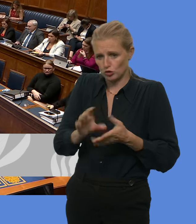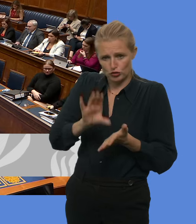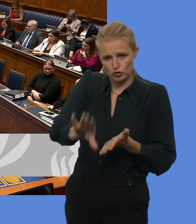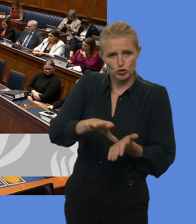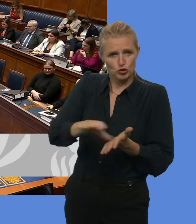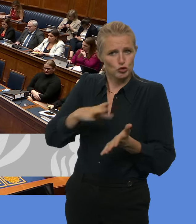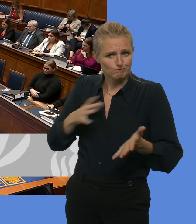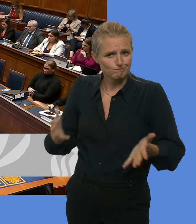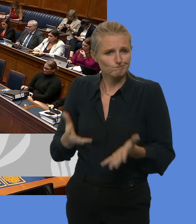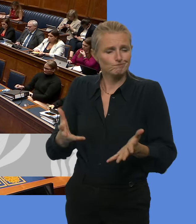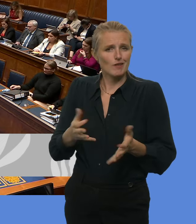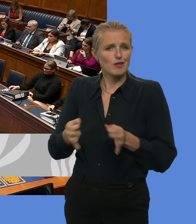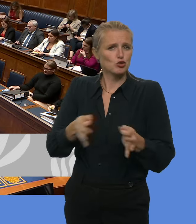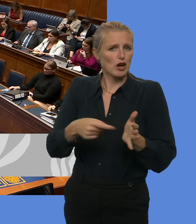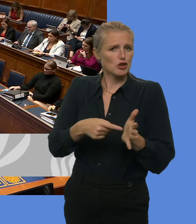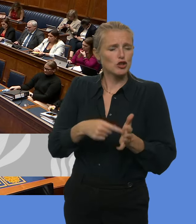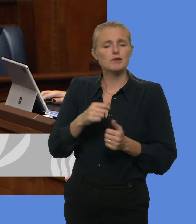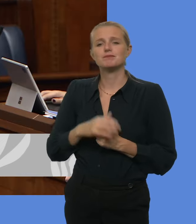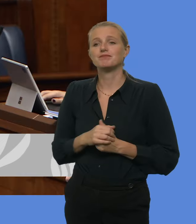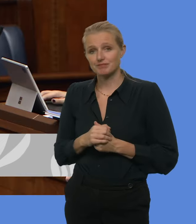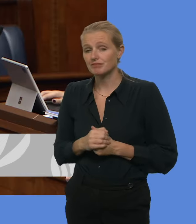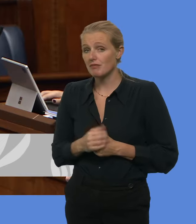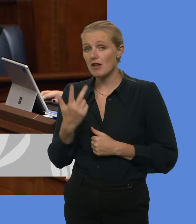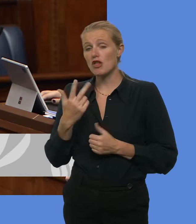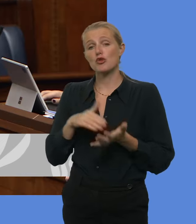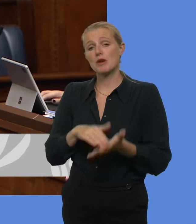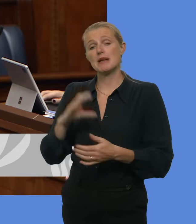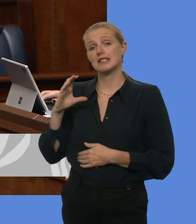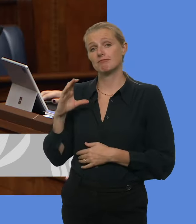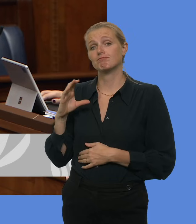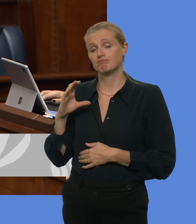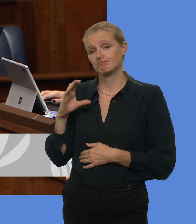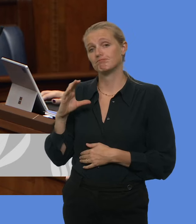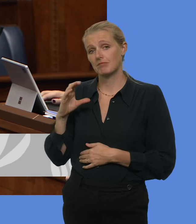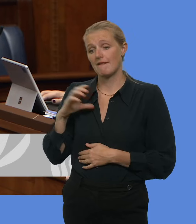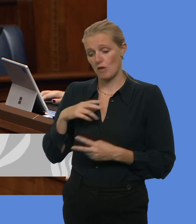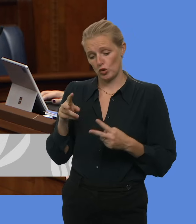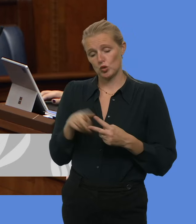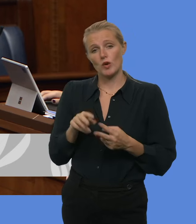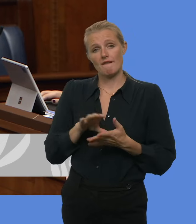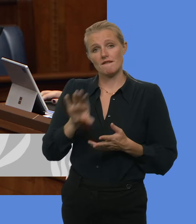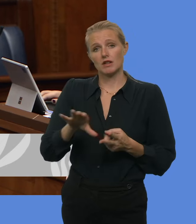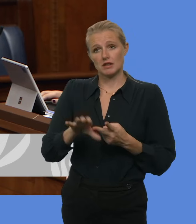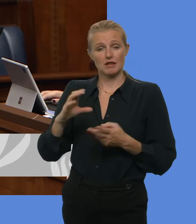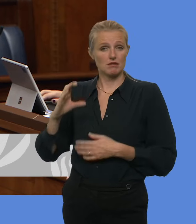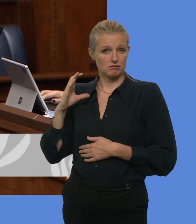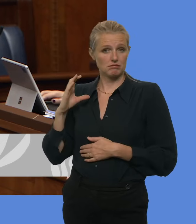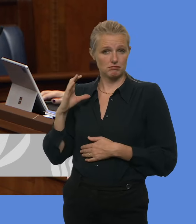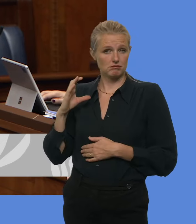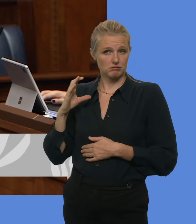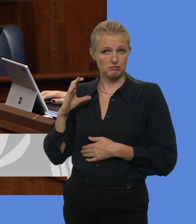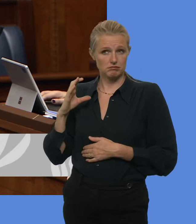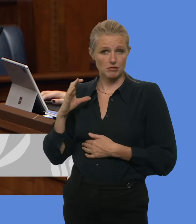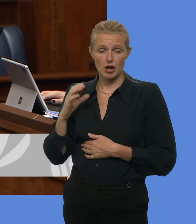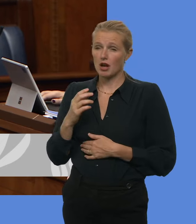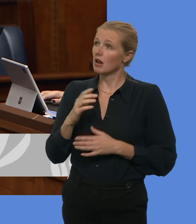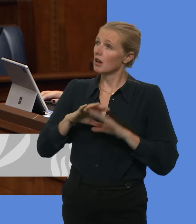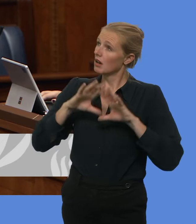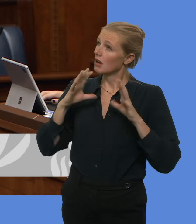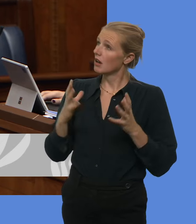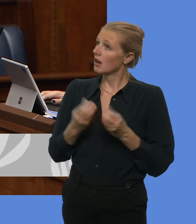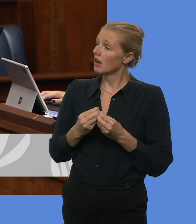Minister. Thank you, Mr Speaker. Yes, there's £3 million that's available currently for those funds. Rolling forward over the course of the next 2 years, that's about £5